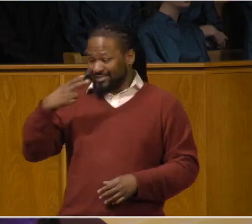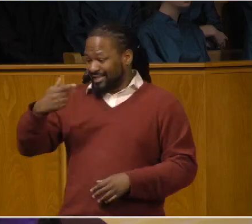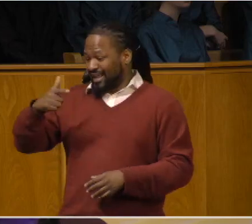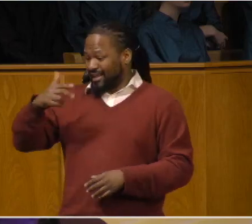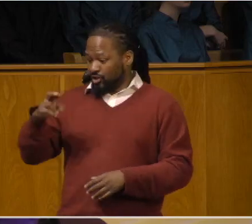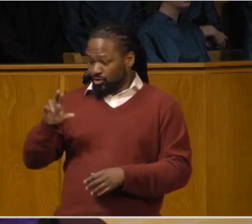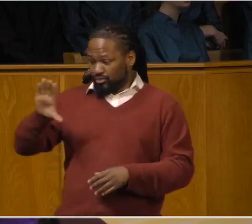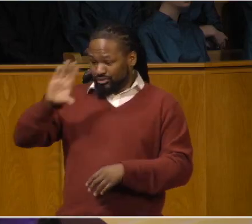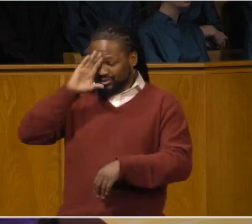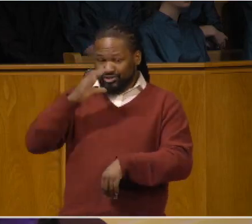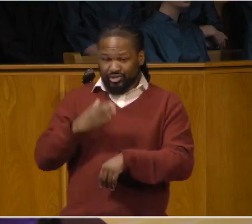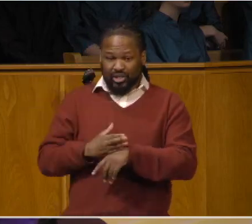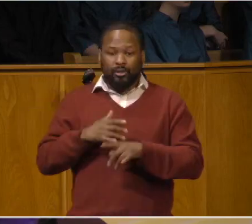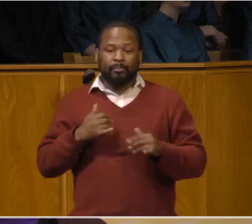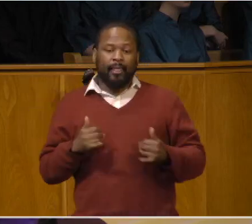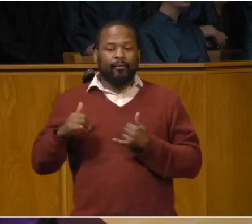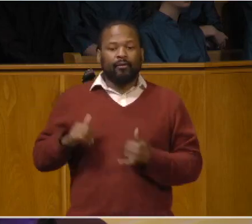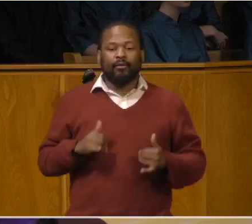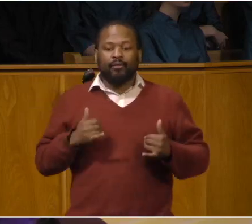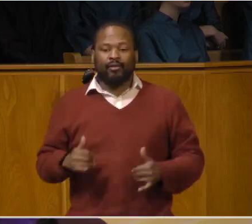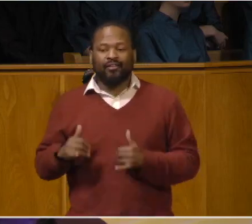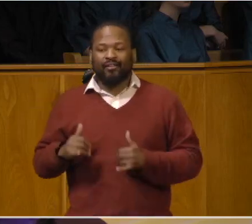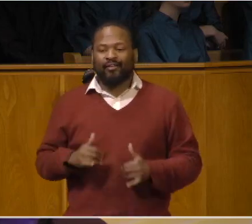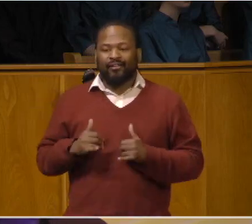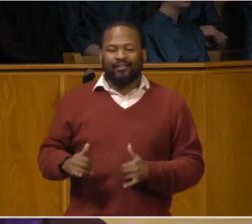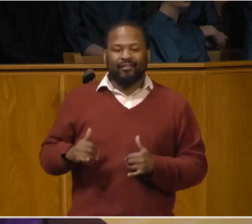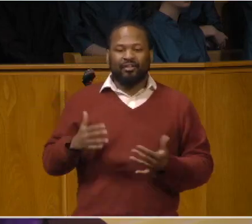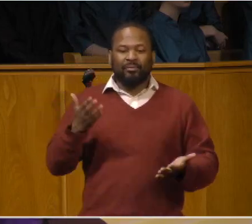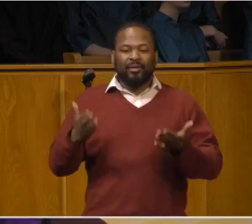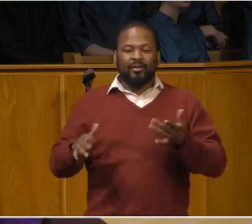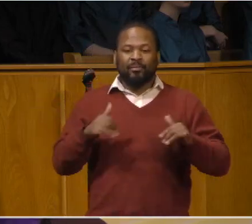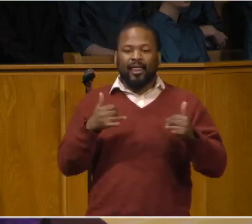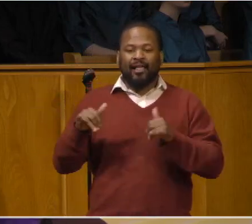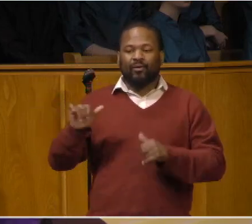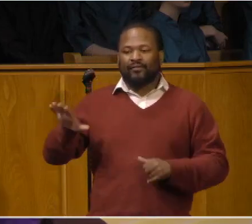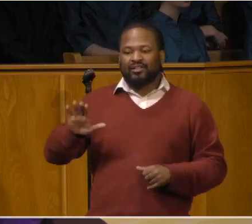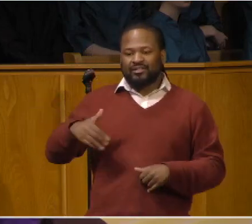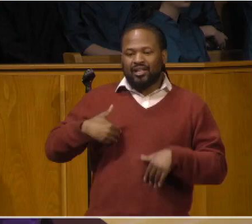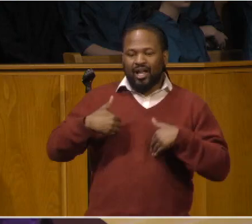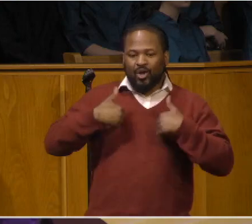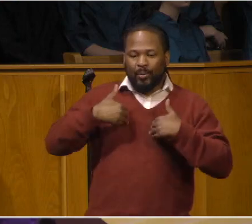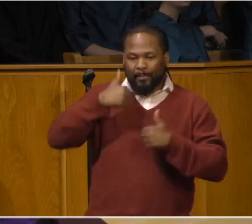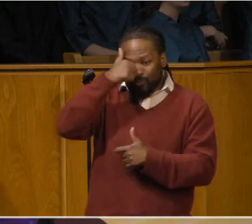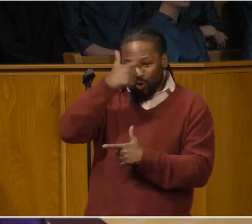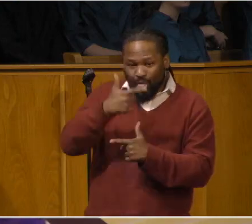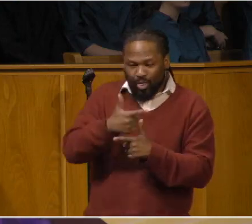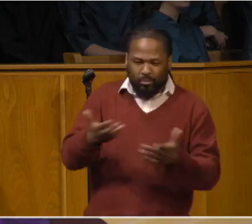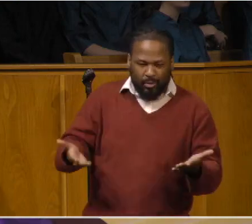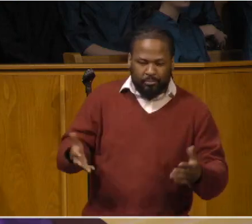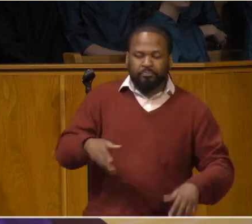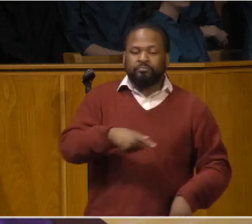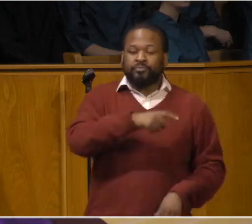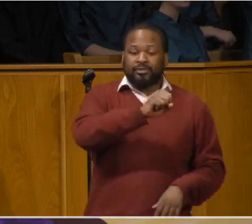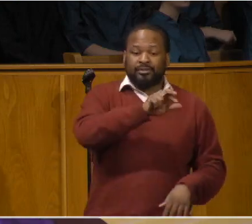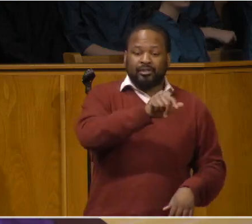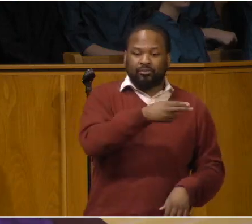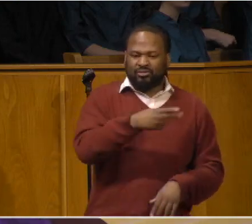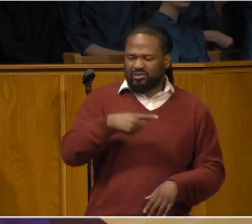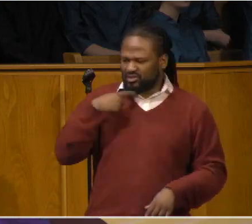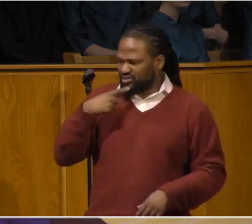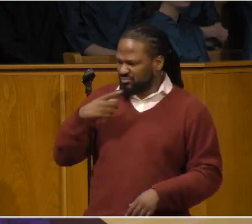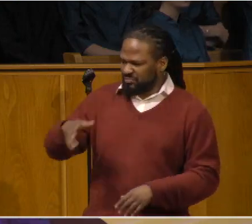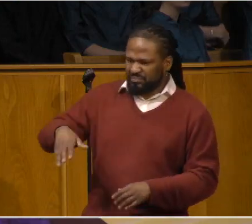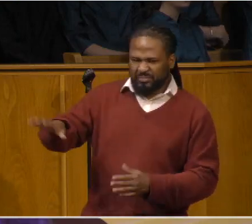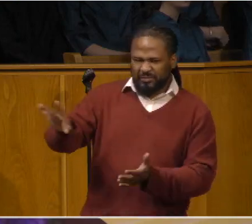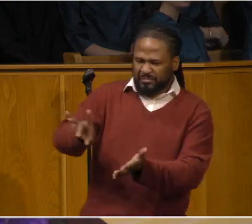playing. And he was probably playing with his little brother. And she says to Abraham, cast out